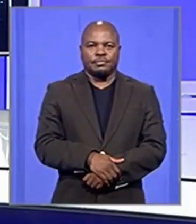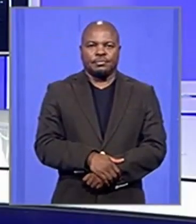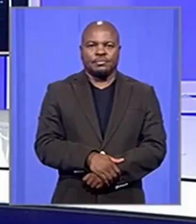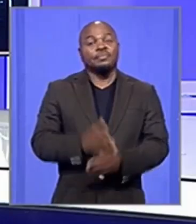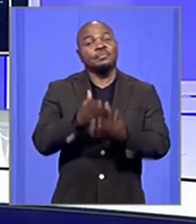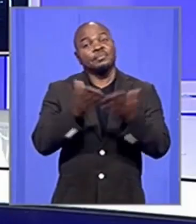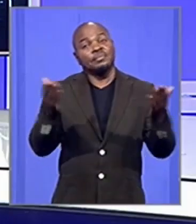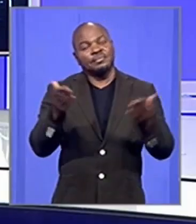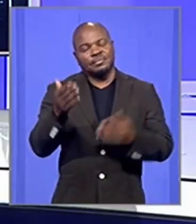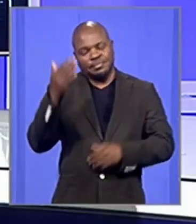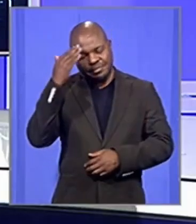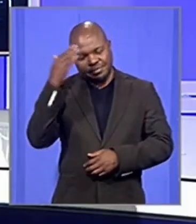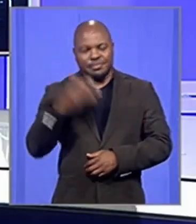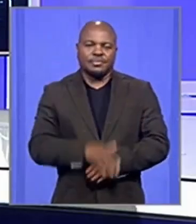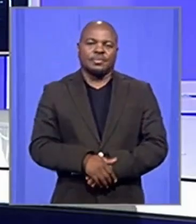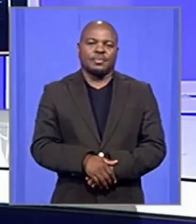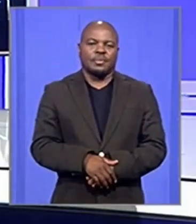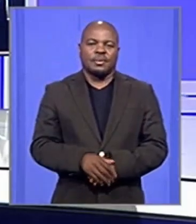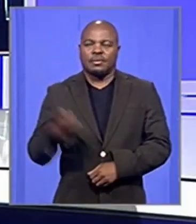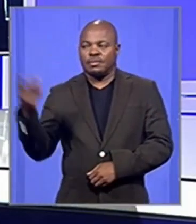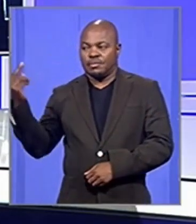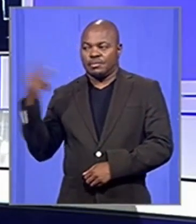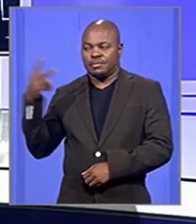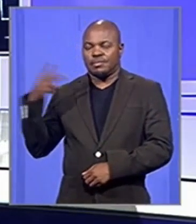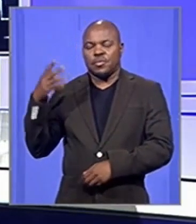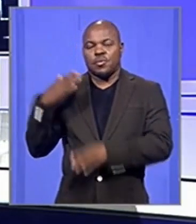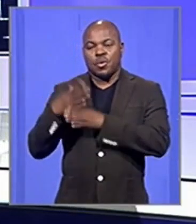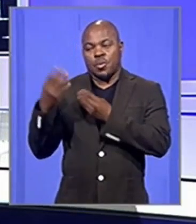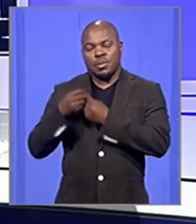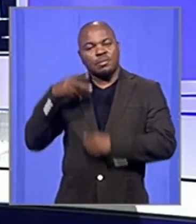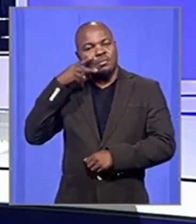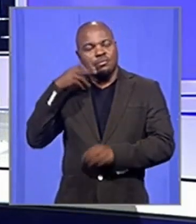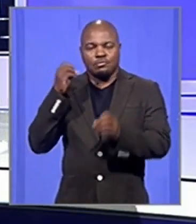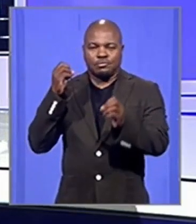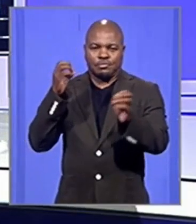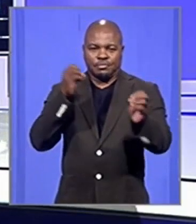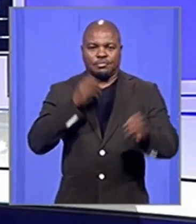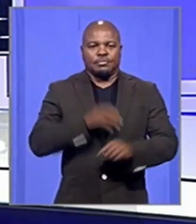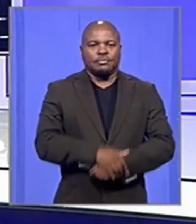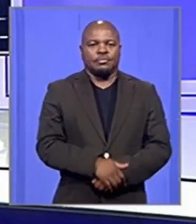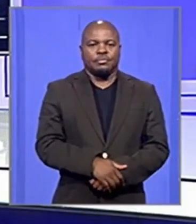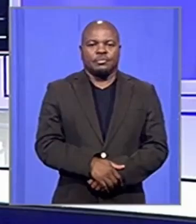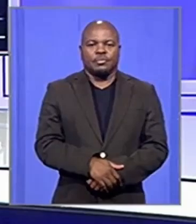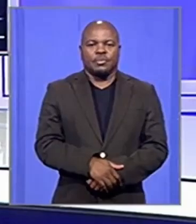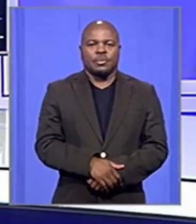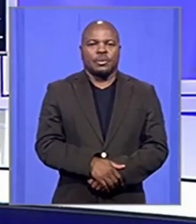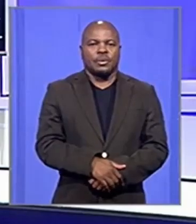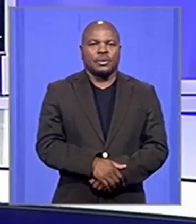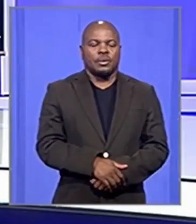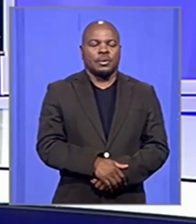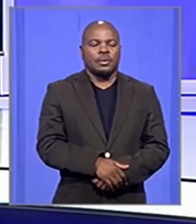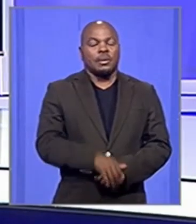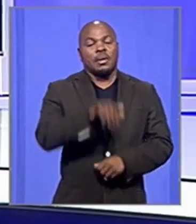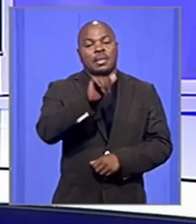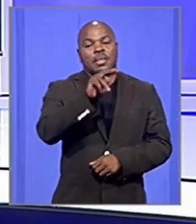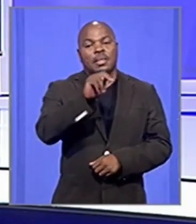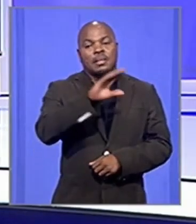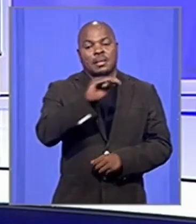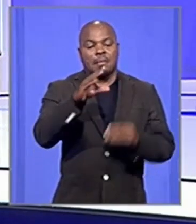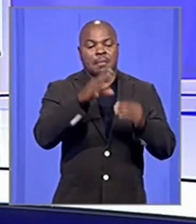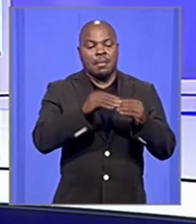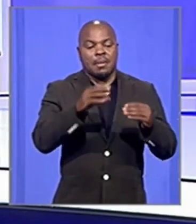Batho bešo thobela ke swere tsela le mošomi mmogo Augustine Letlalo. Bahu ba šupa gare ga